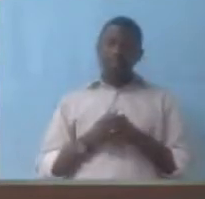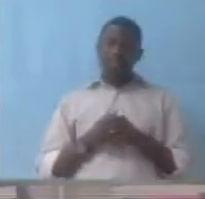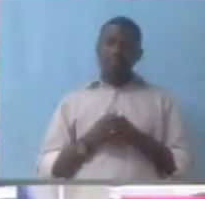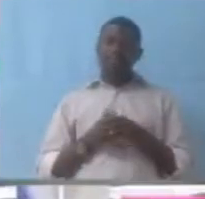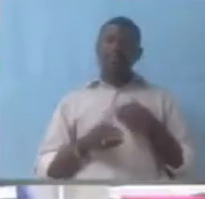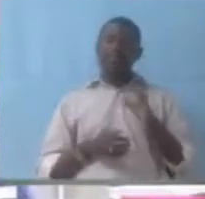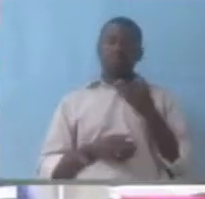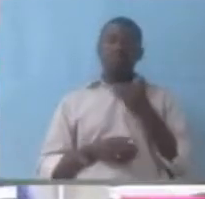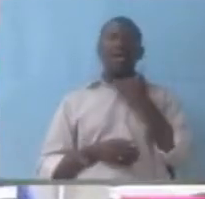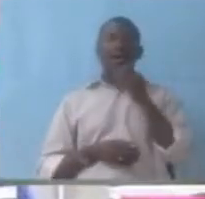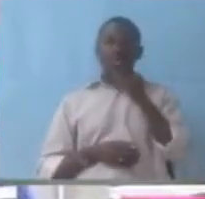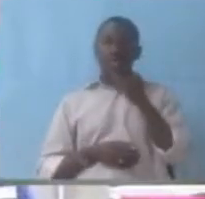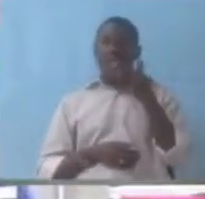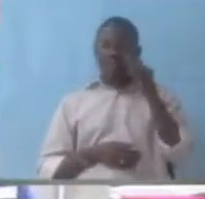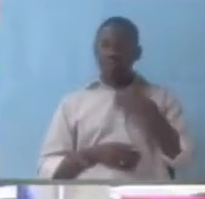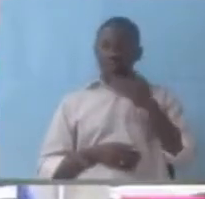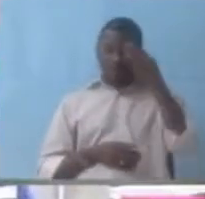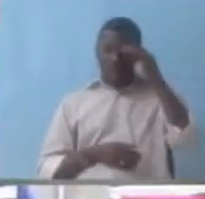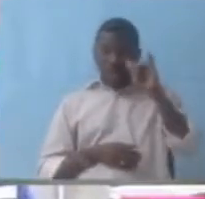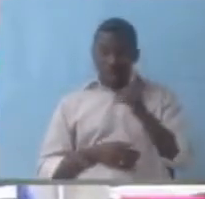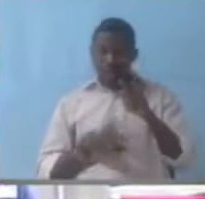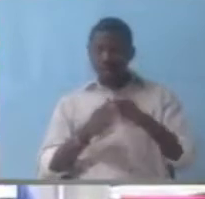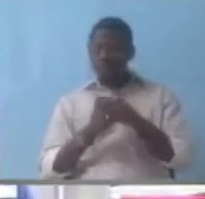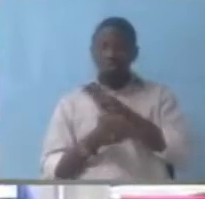or disagree with the statement then in that case. I'm